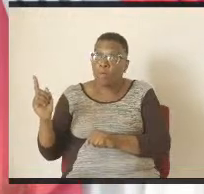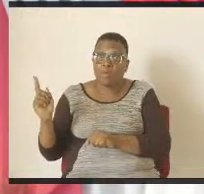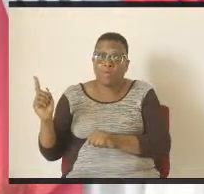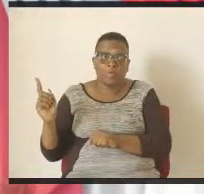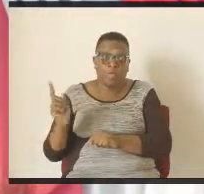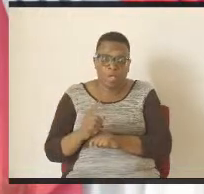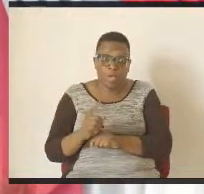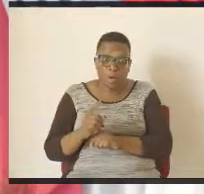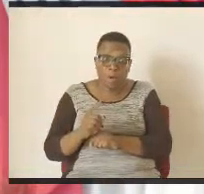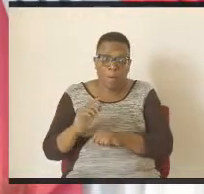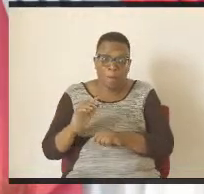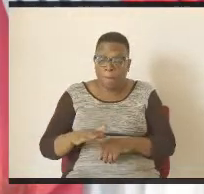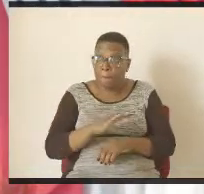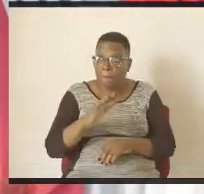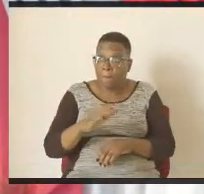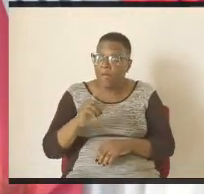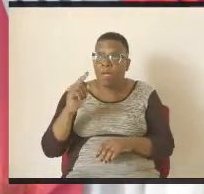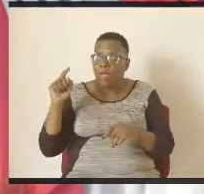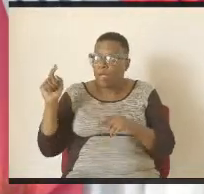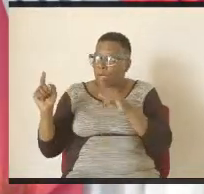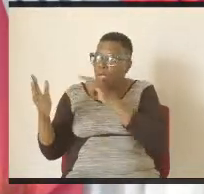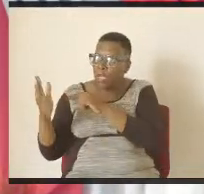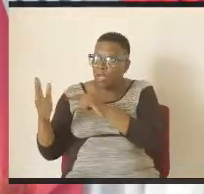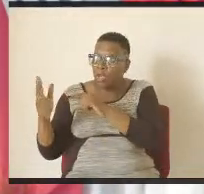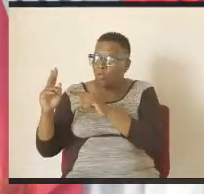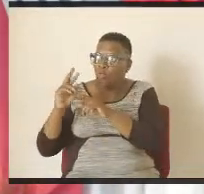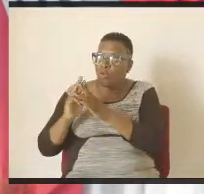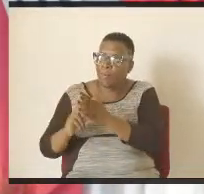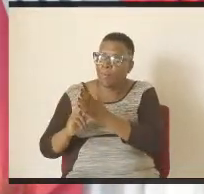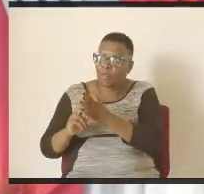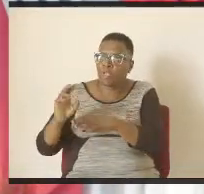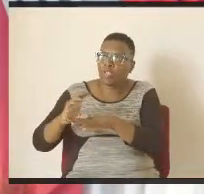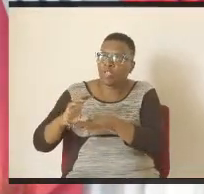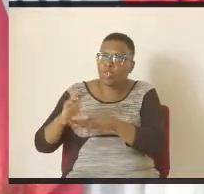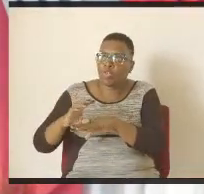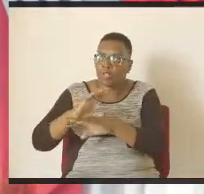I was church to them. But you know what? I didn't sing any